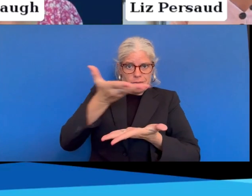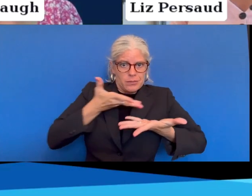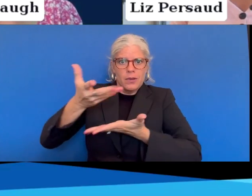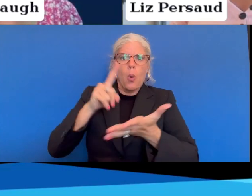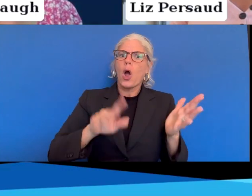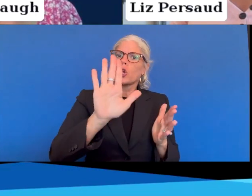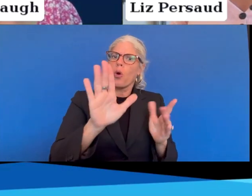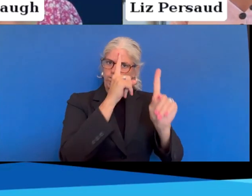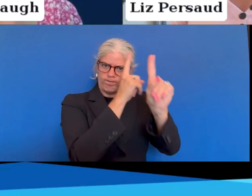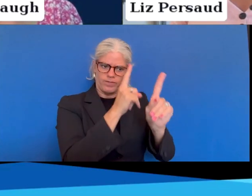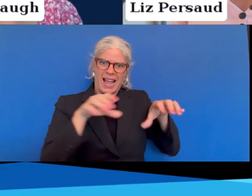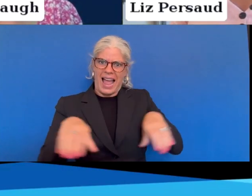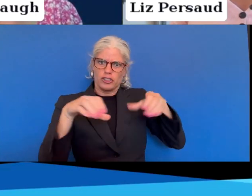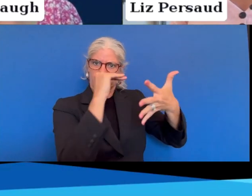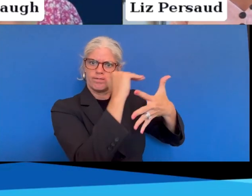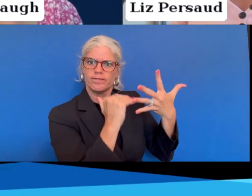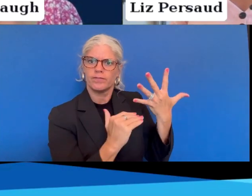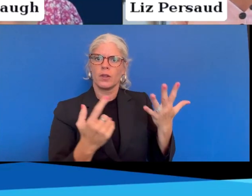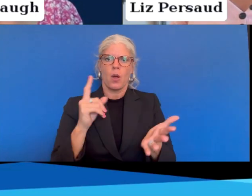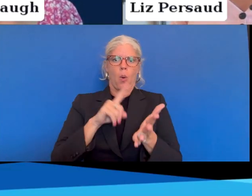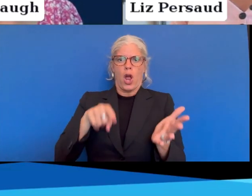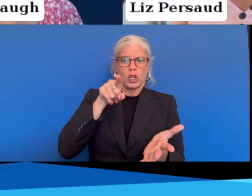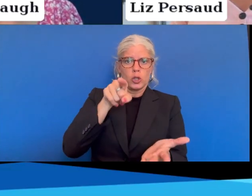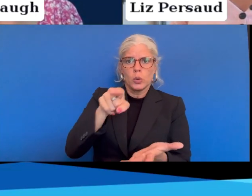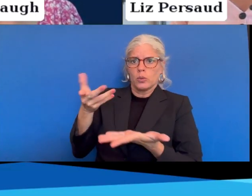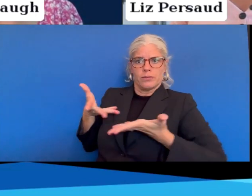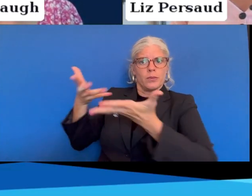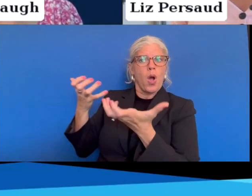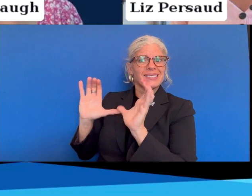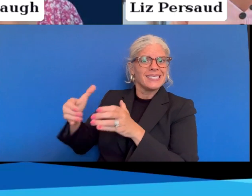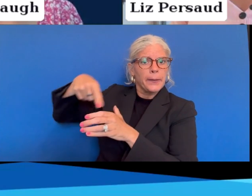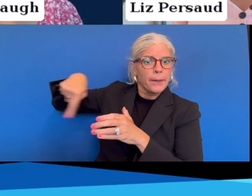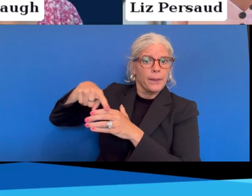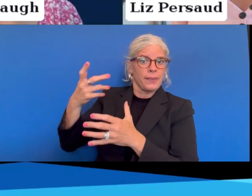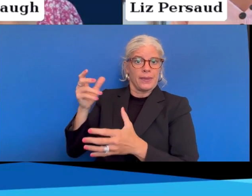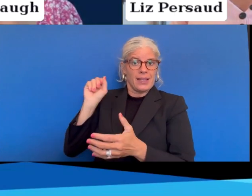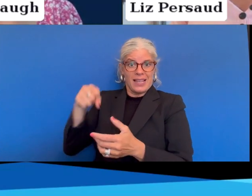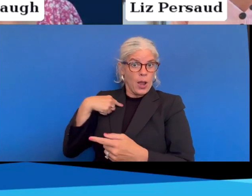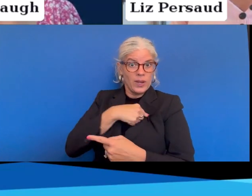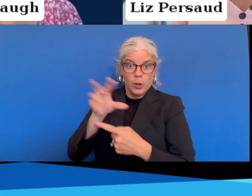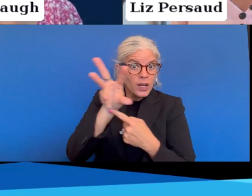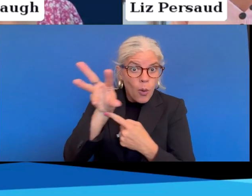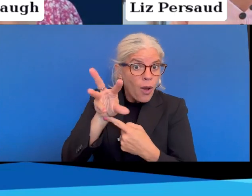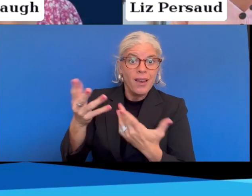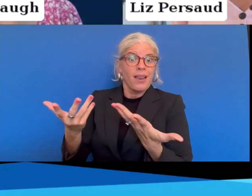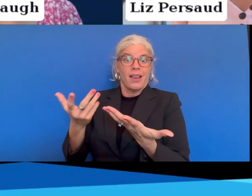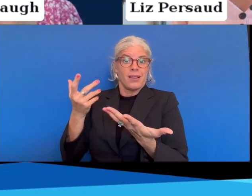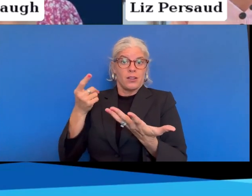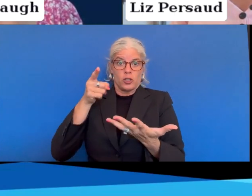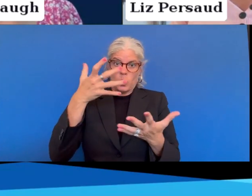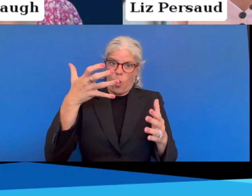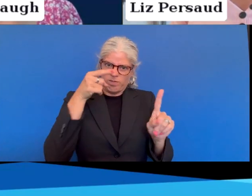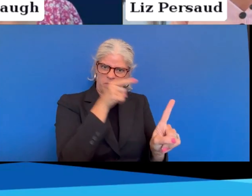in writing, or can we record you? Can you distill down the action items? What do